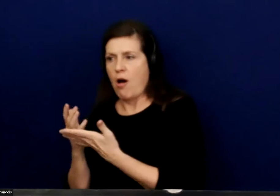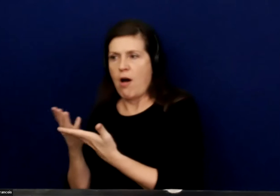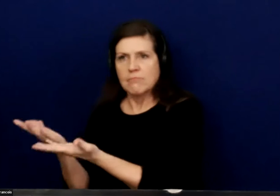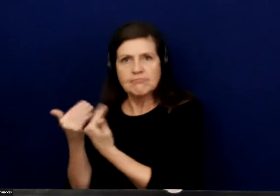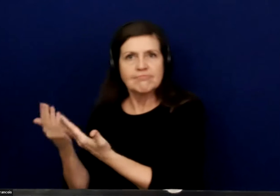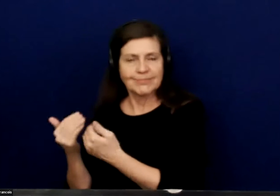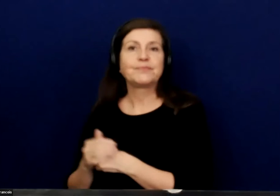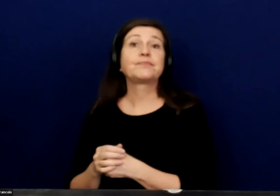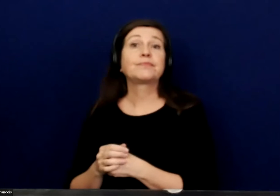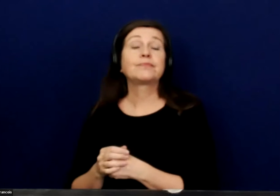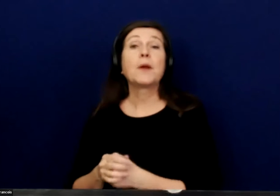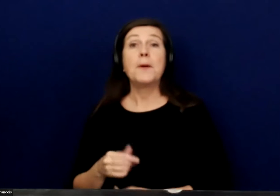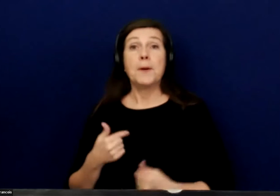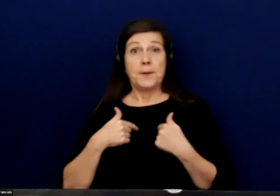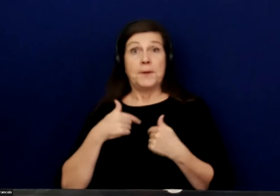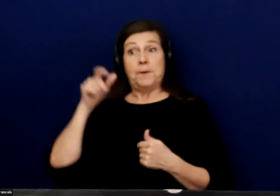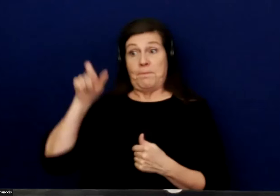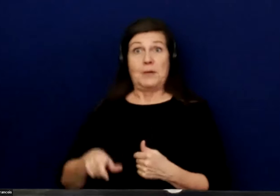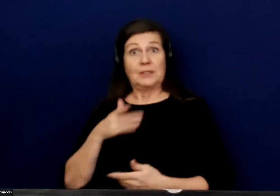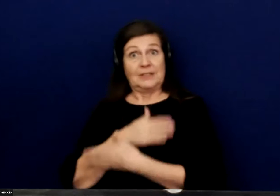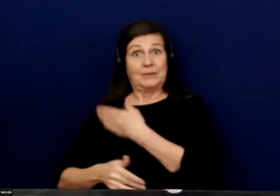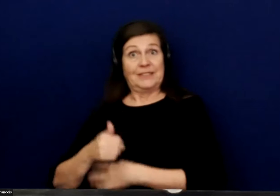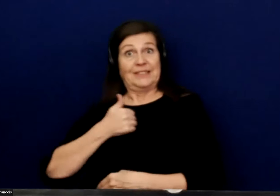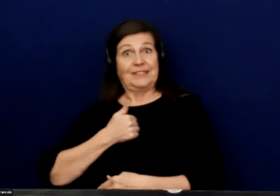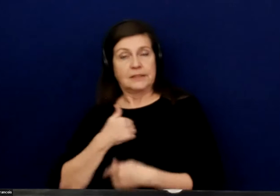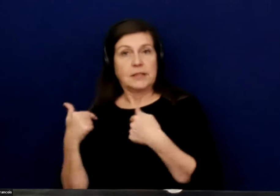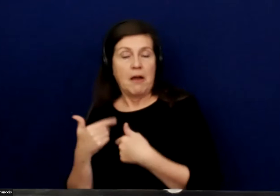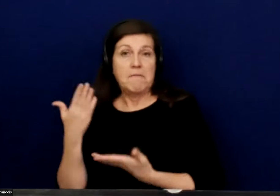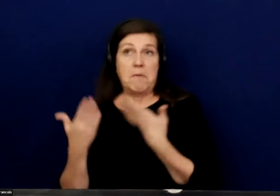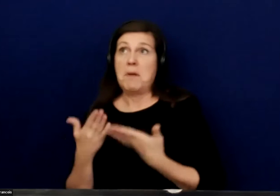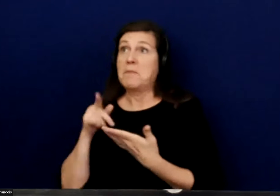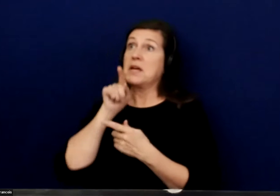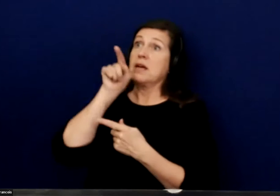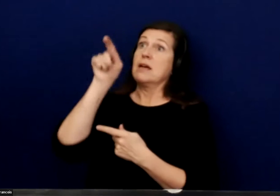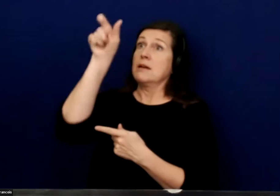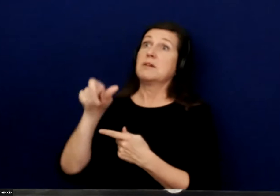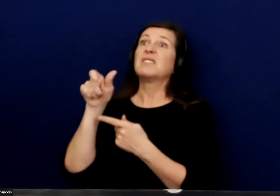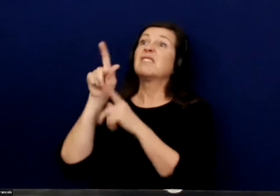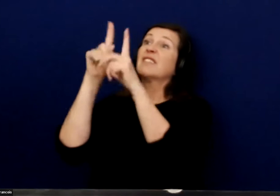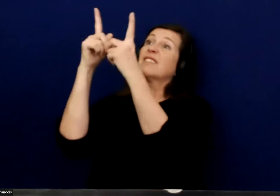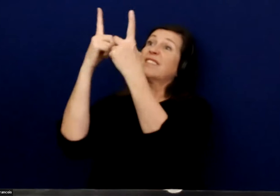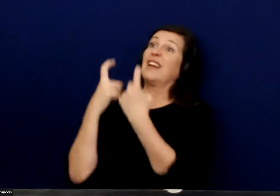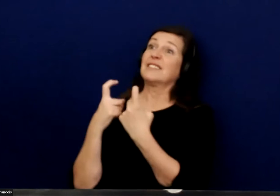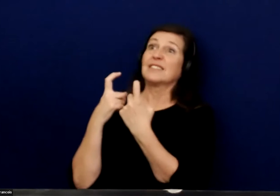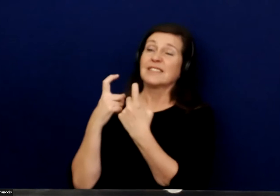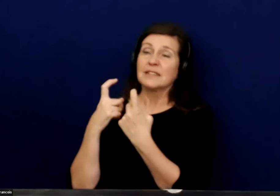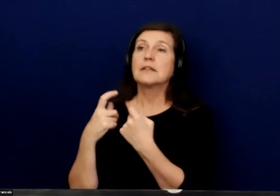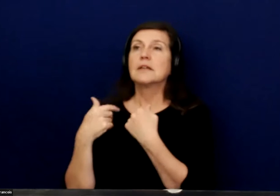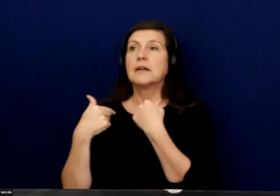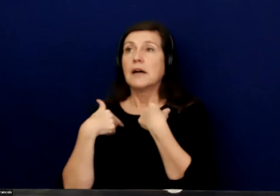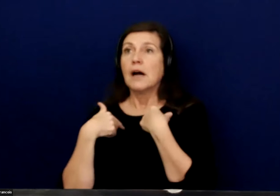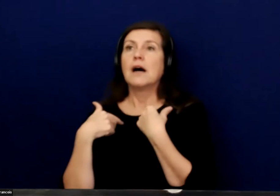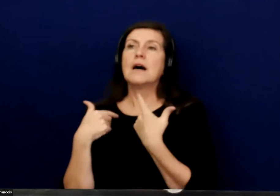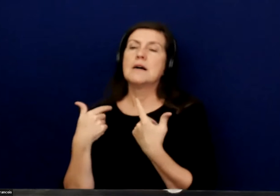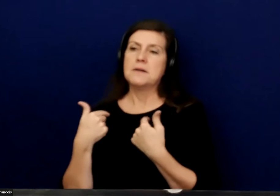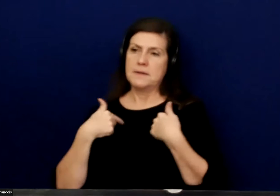persons with disabilities needs to sometimes, the people who are testing, and this of course very general, but also need to be a